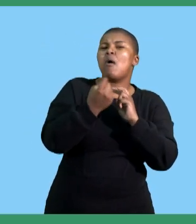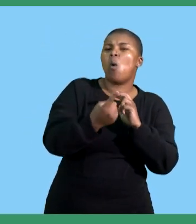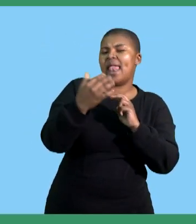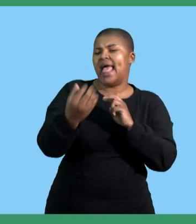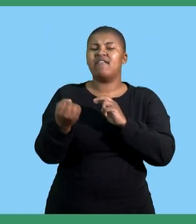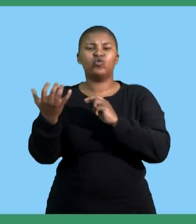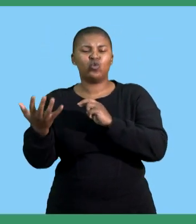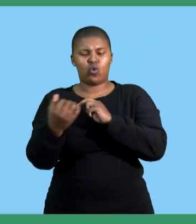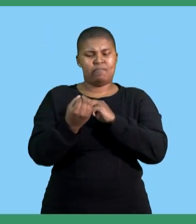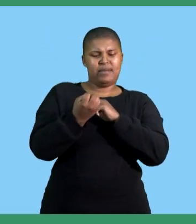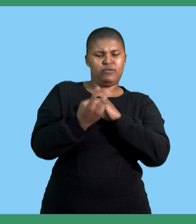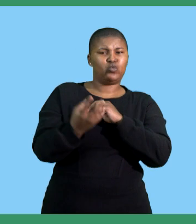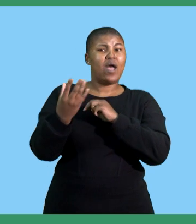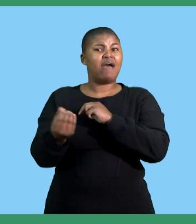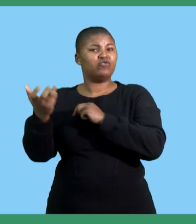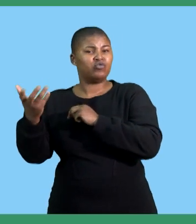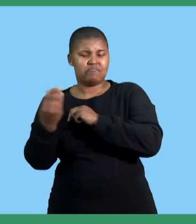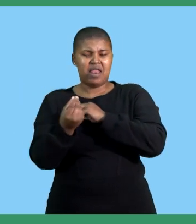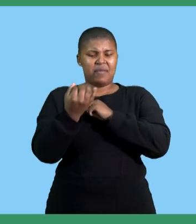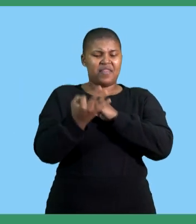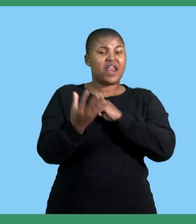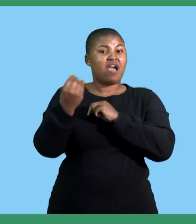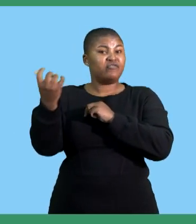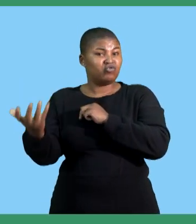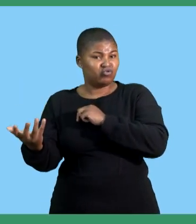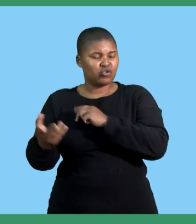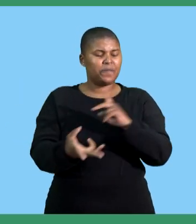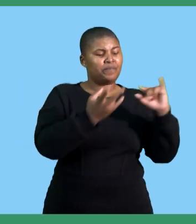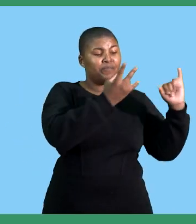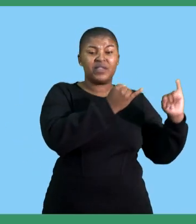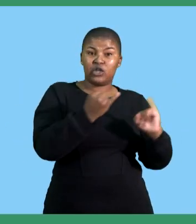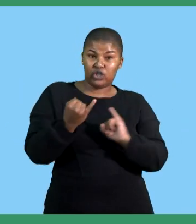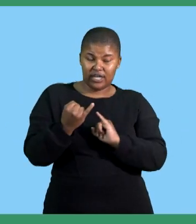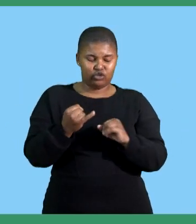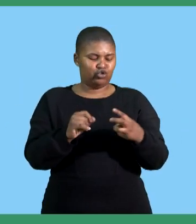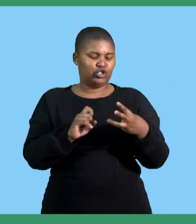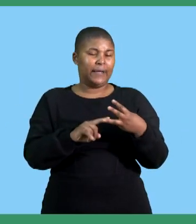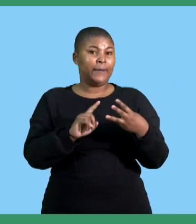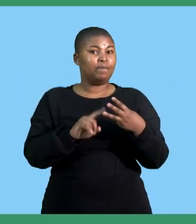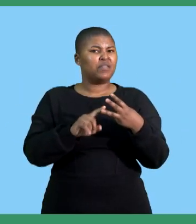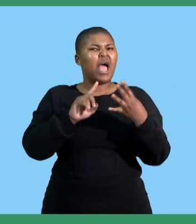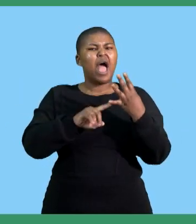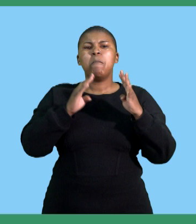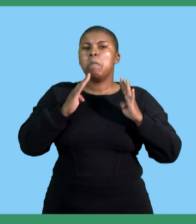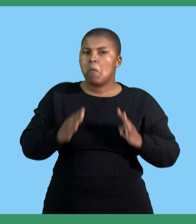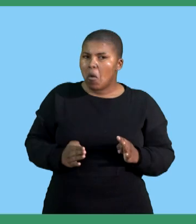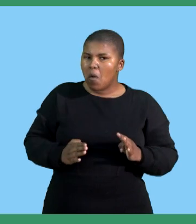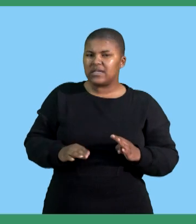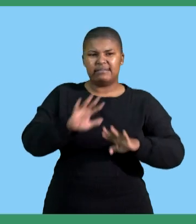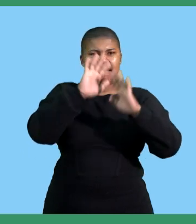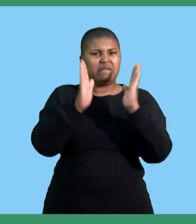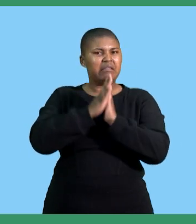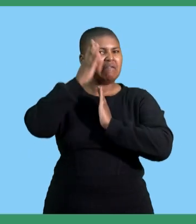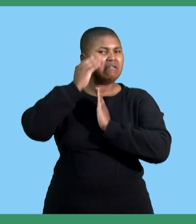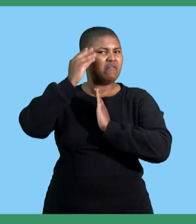logical flow. Firstly, it needs to have a title. So your report must have a title which, if a